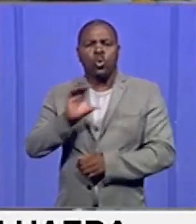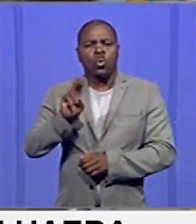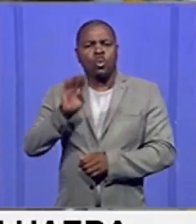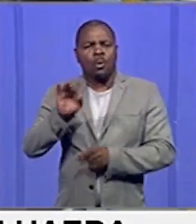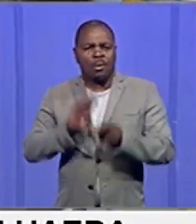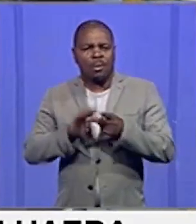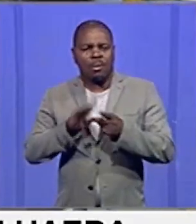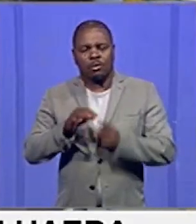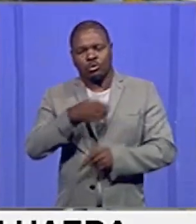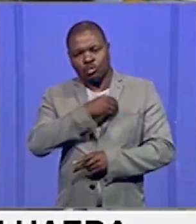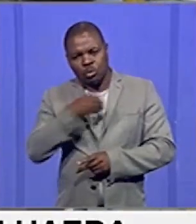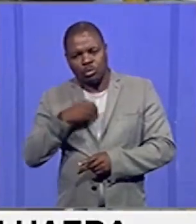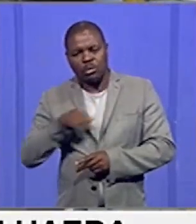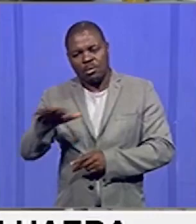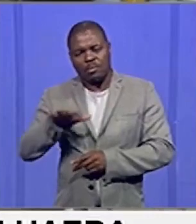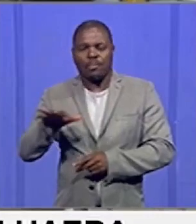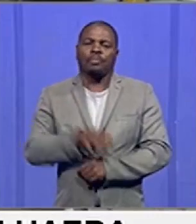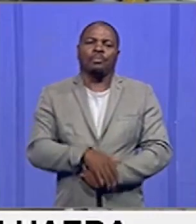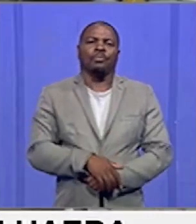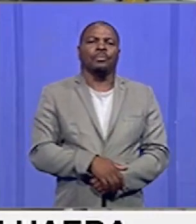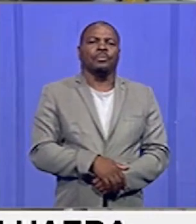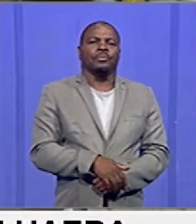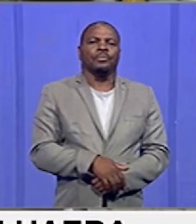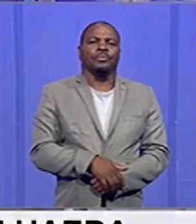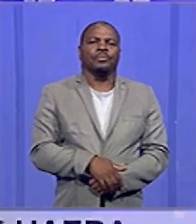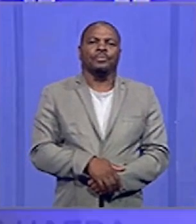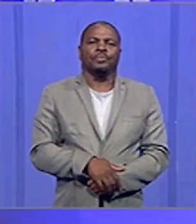kenyeletswa le lekaleng la bongaka.